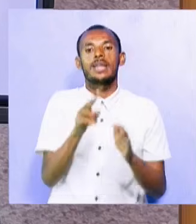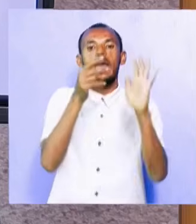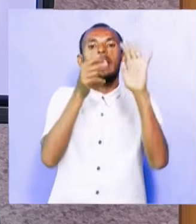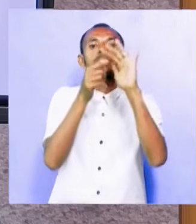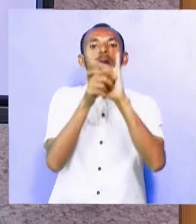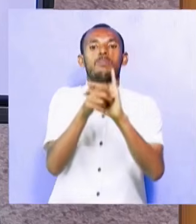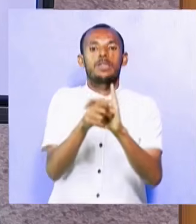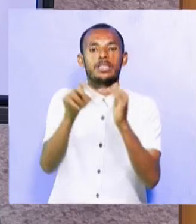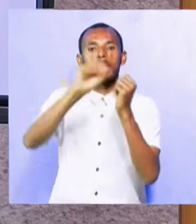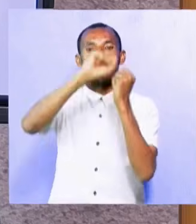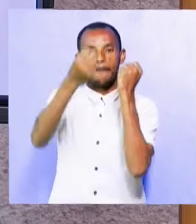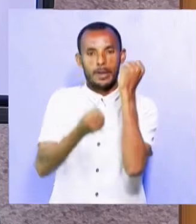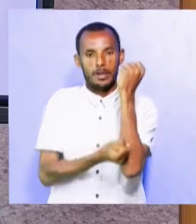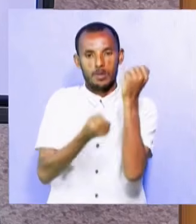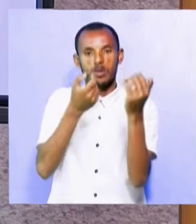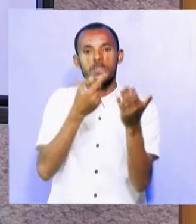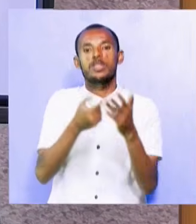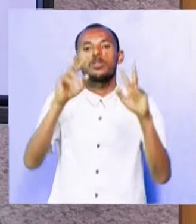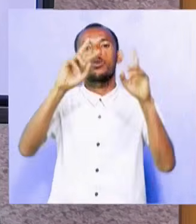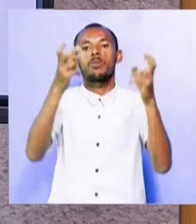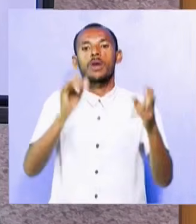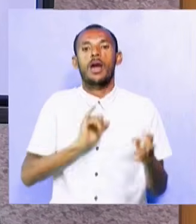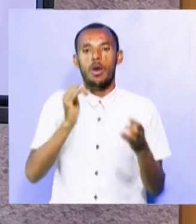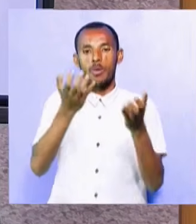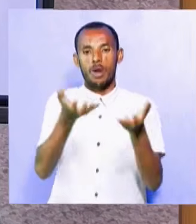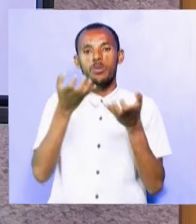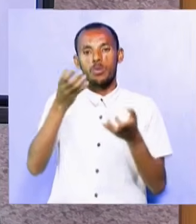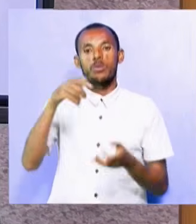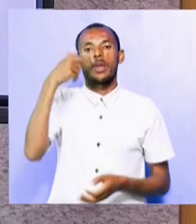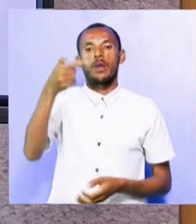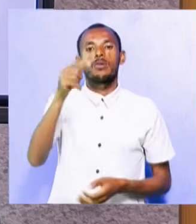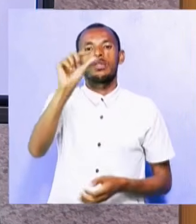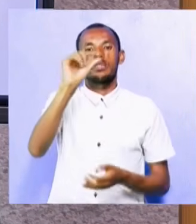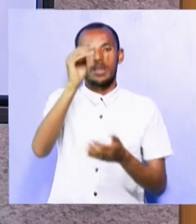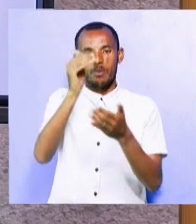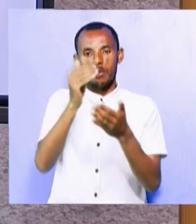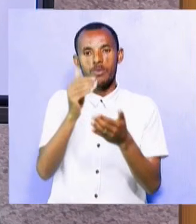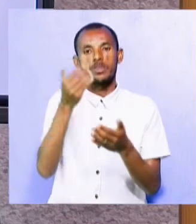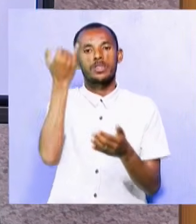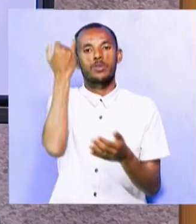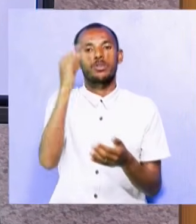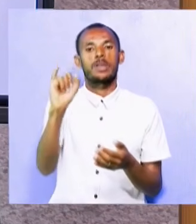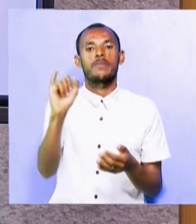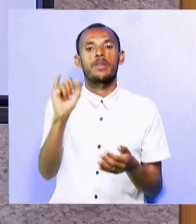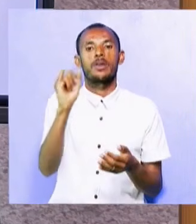examples regarding this topic, I want to tell you some of the concept of